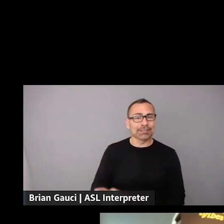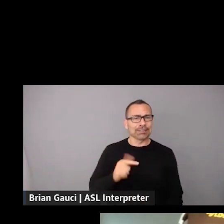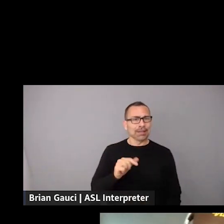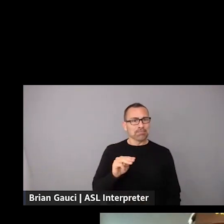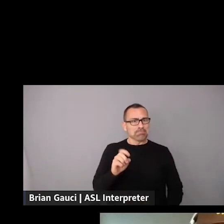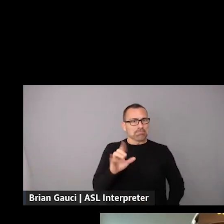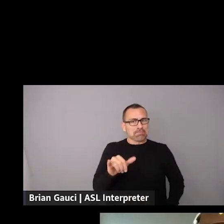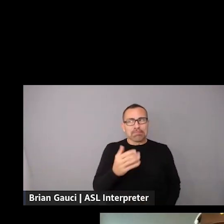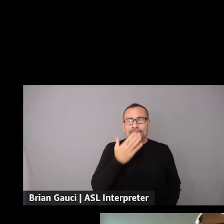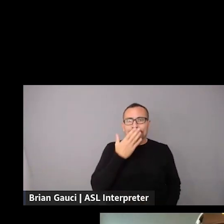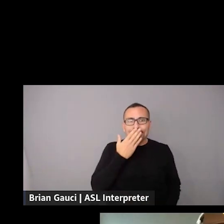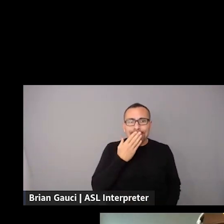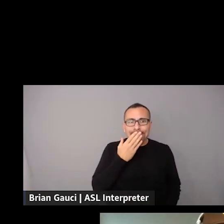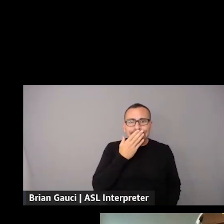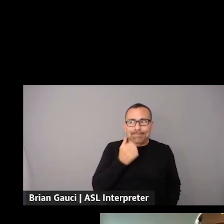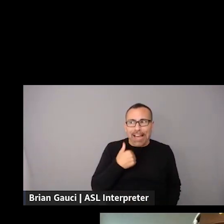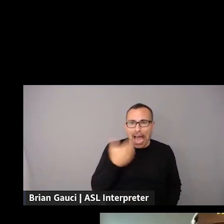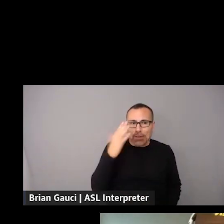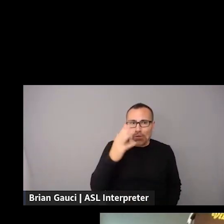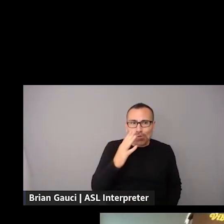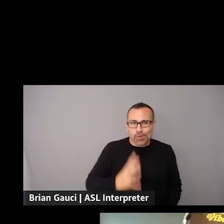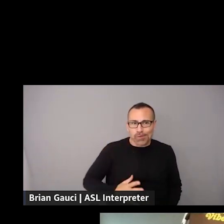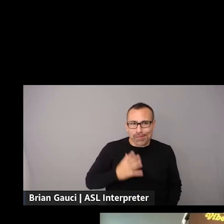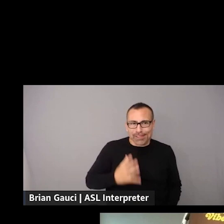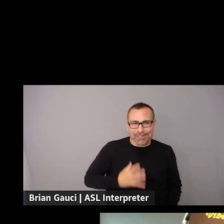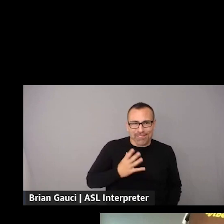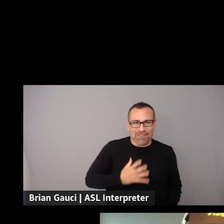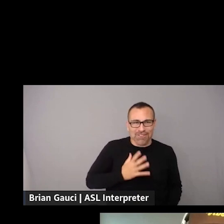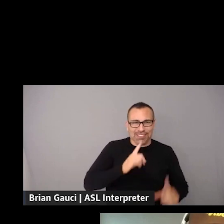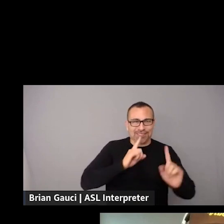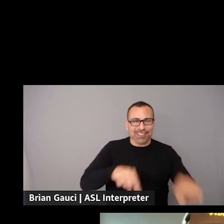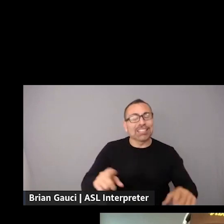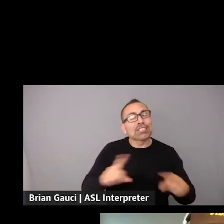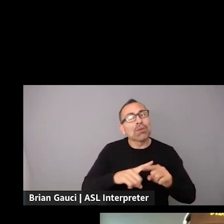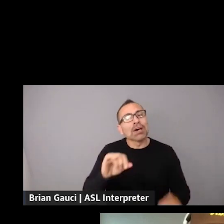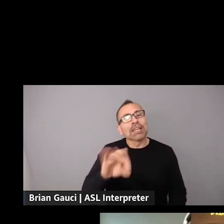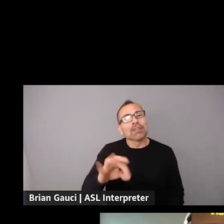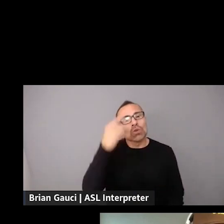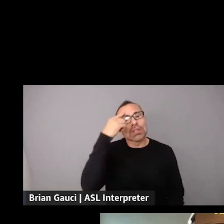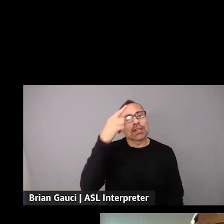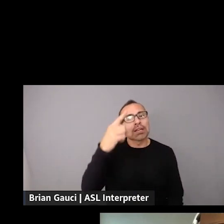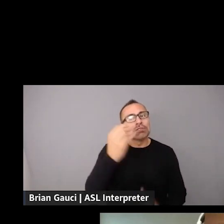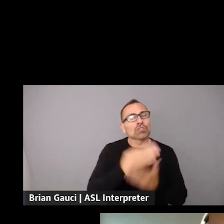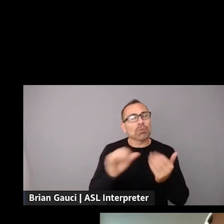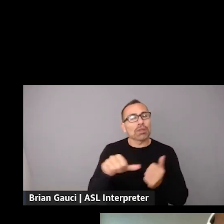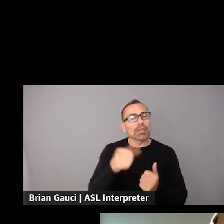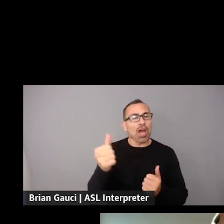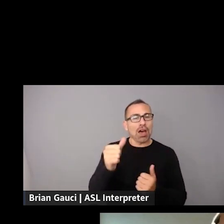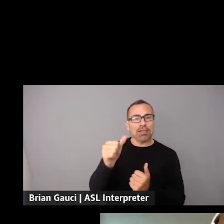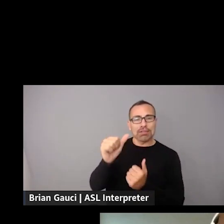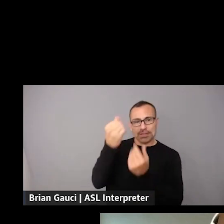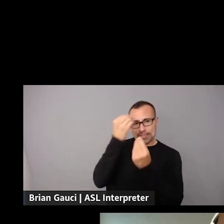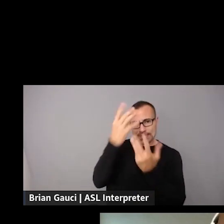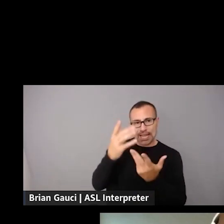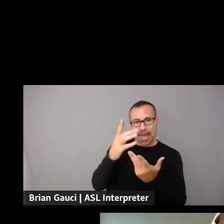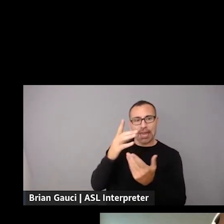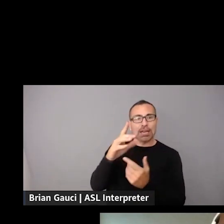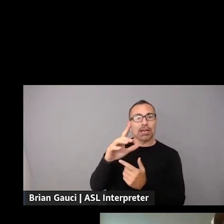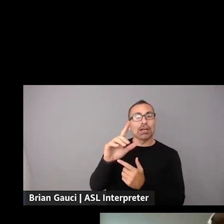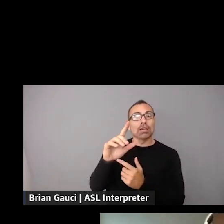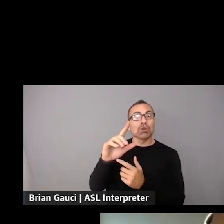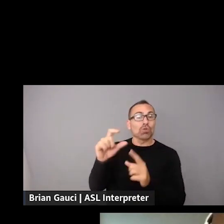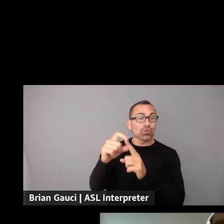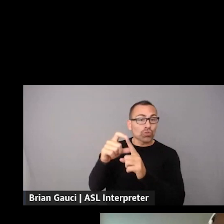the official answer history there, but I think if you think of some of the other data terms, so there's database and then